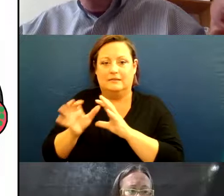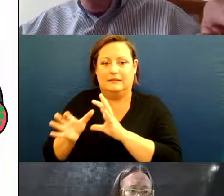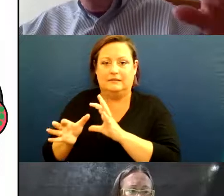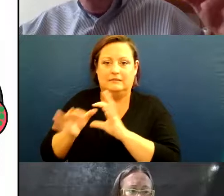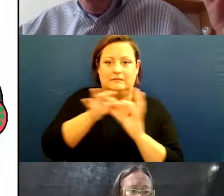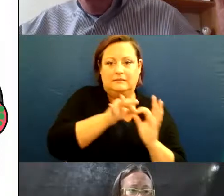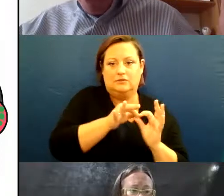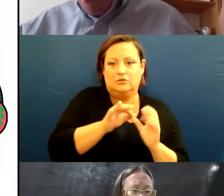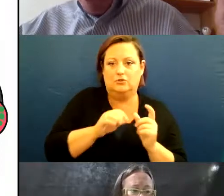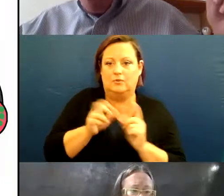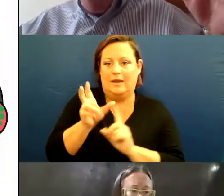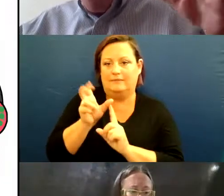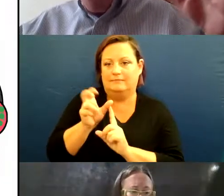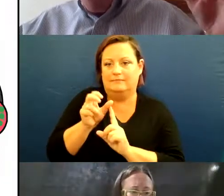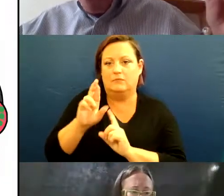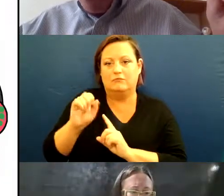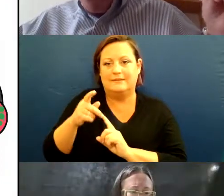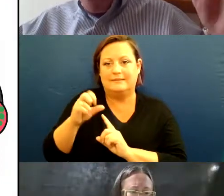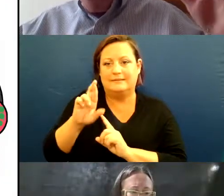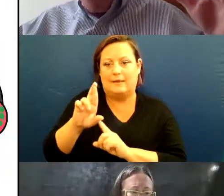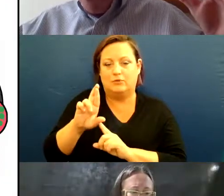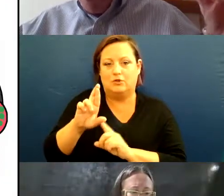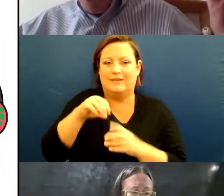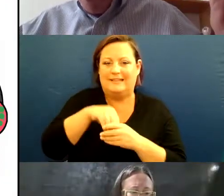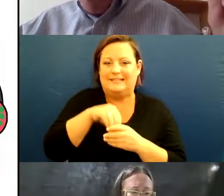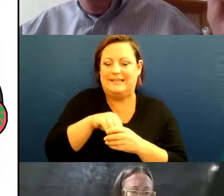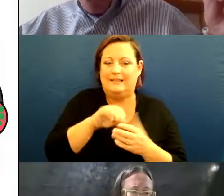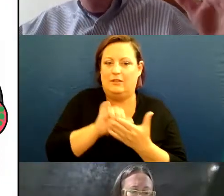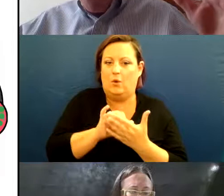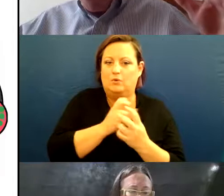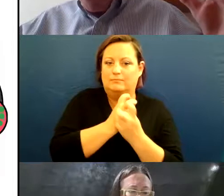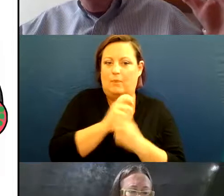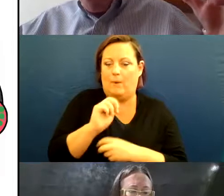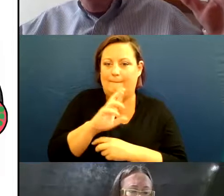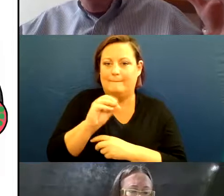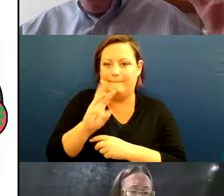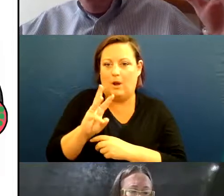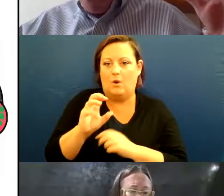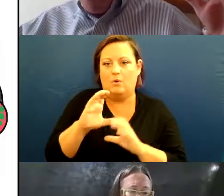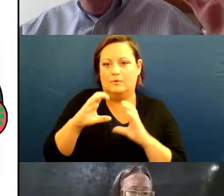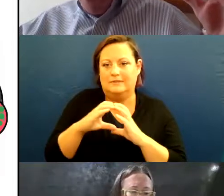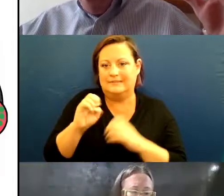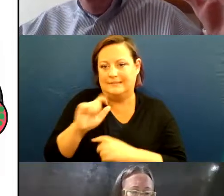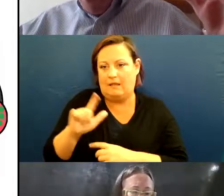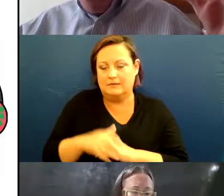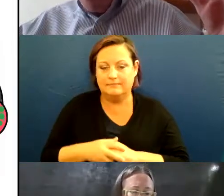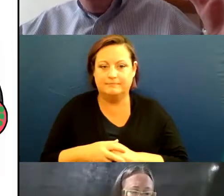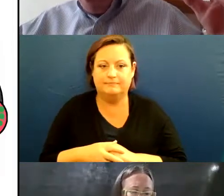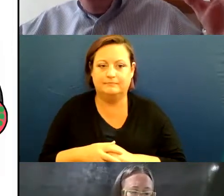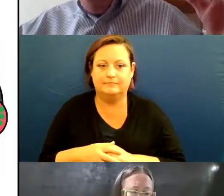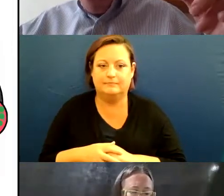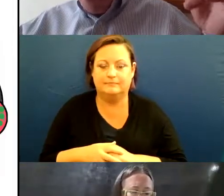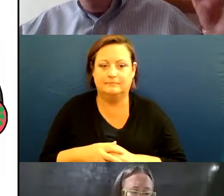that's expressed in the endothelial cells within the vessels within the bone marrow. And this